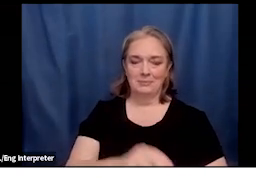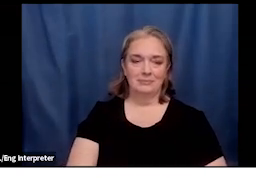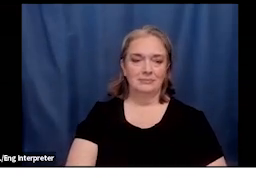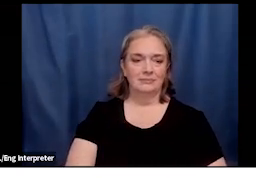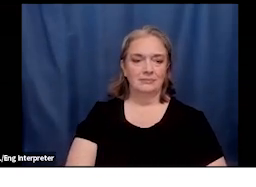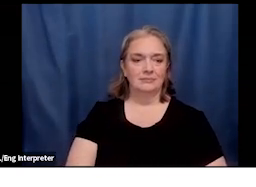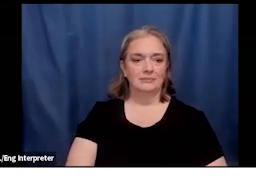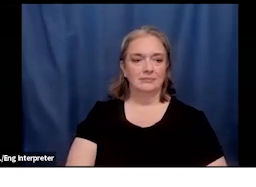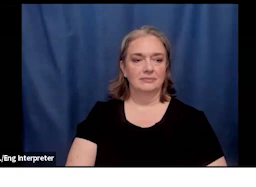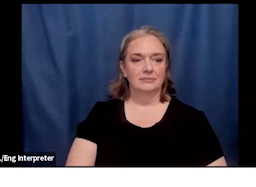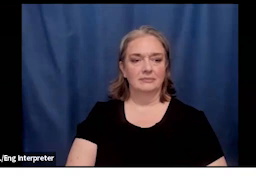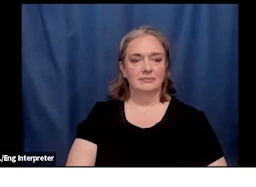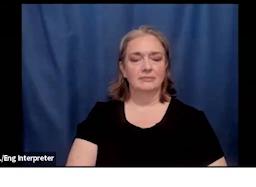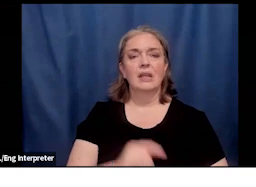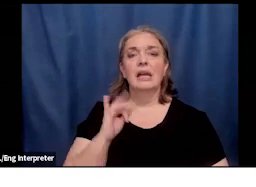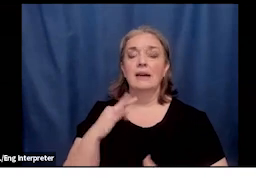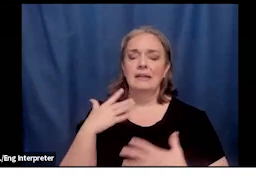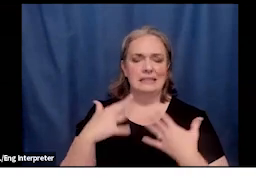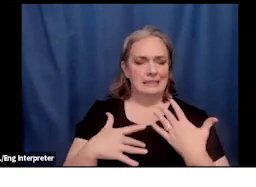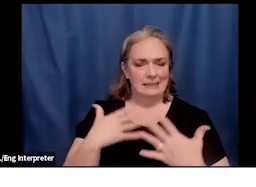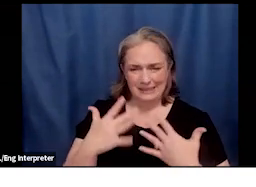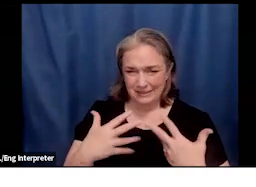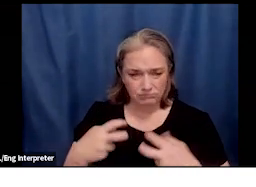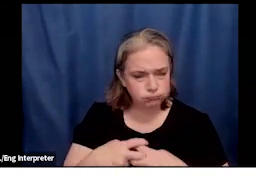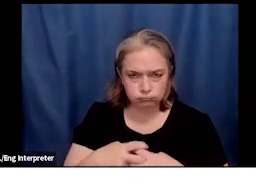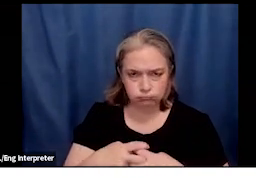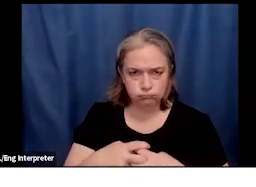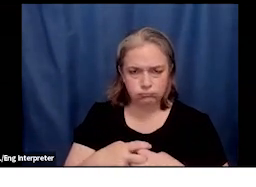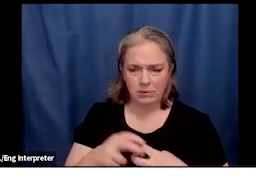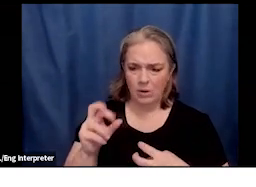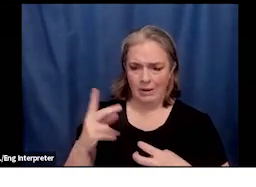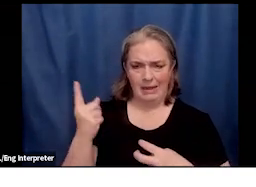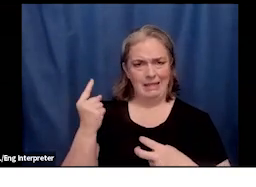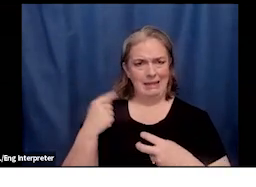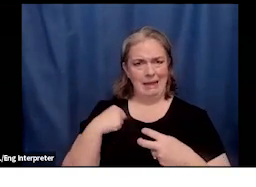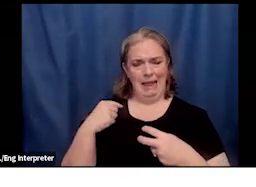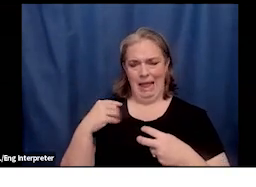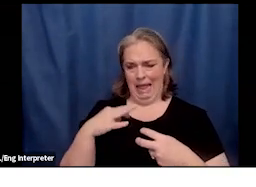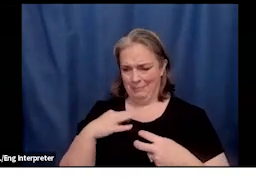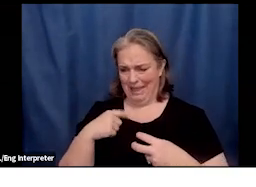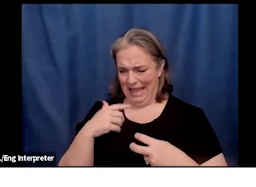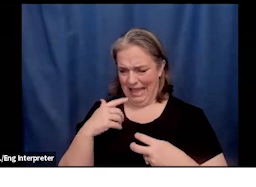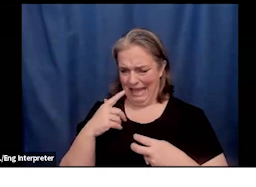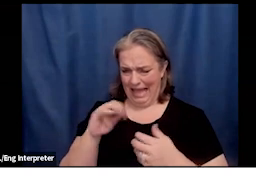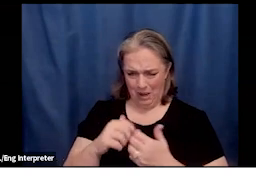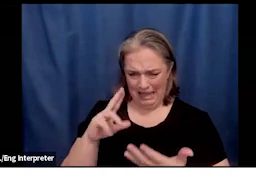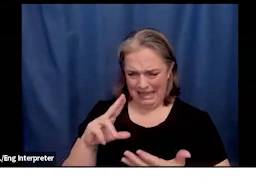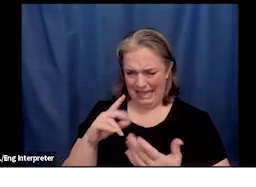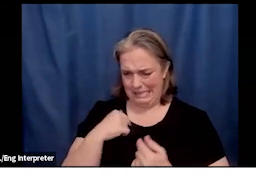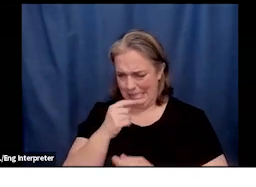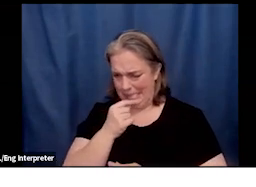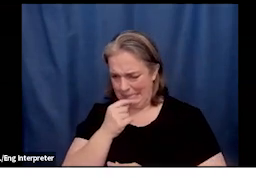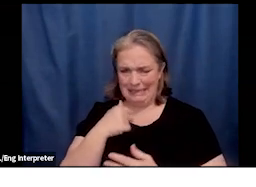ever find that you are running into an issue or you were an applicant last year and you've forgotten your login information, their